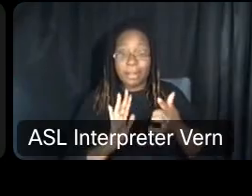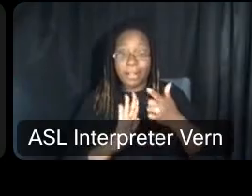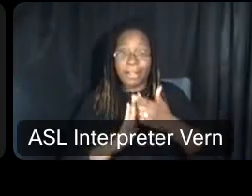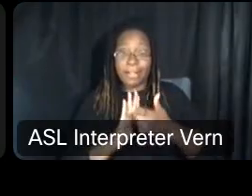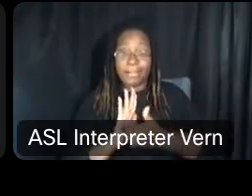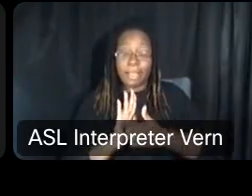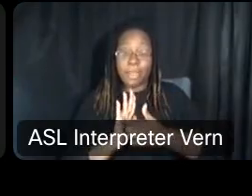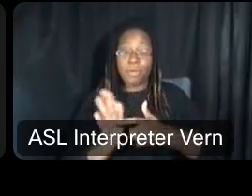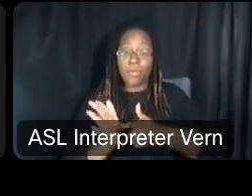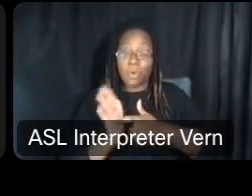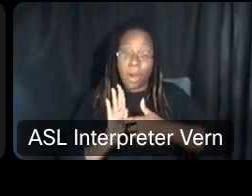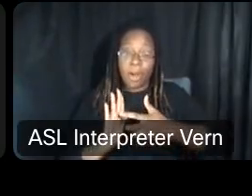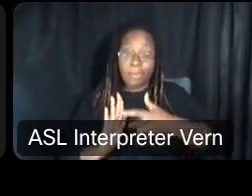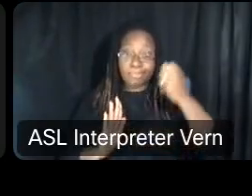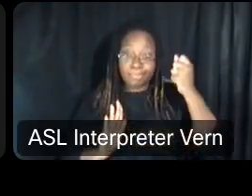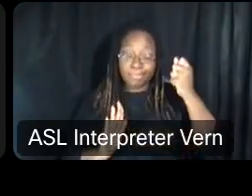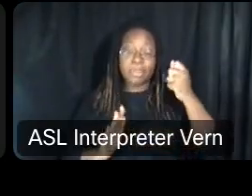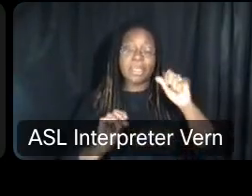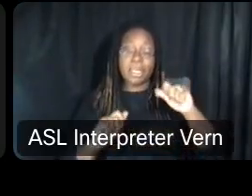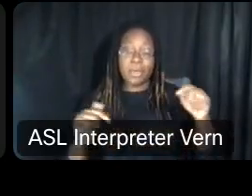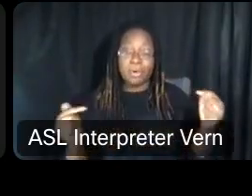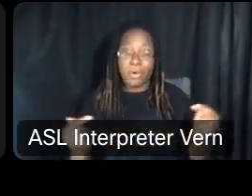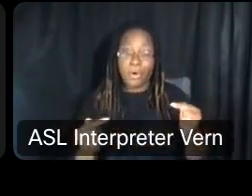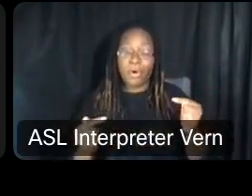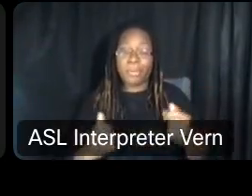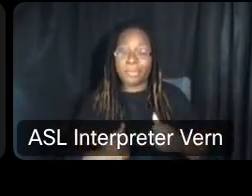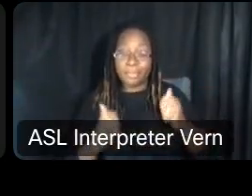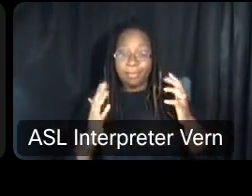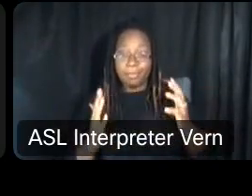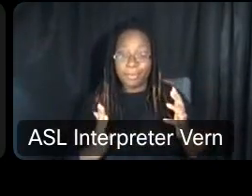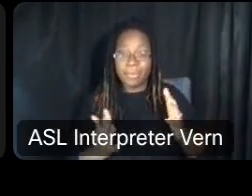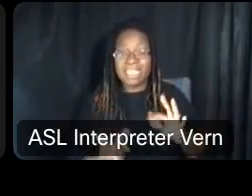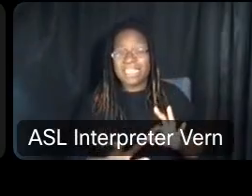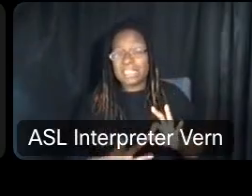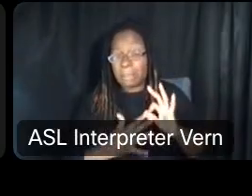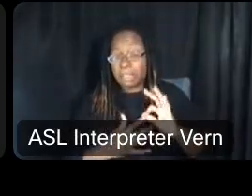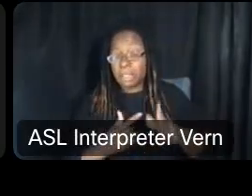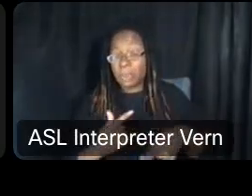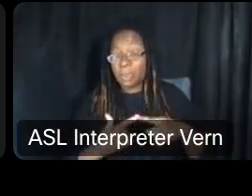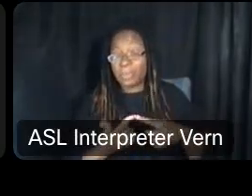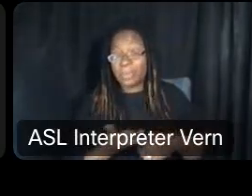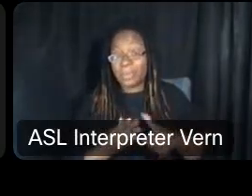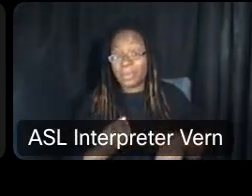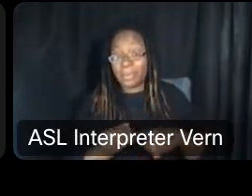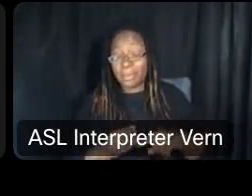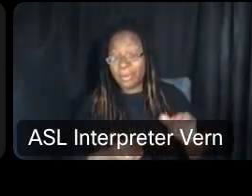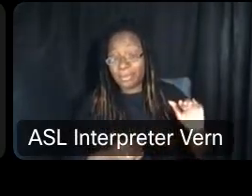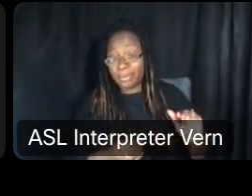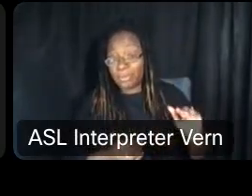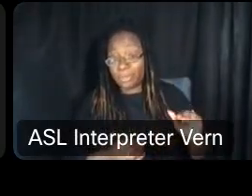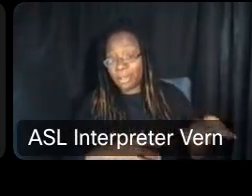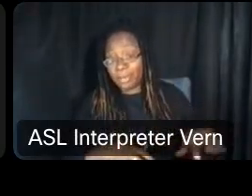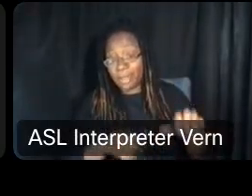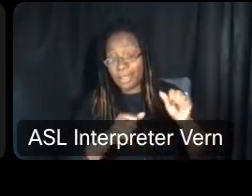is especially common when it comes to matters around child custody. We have done some analysis